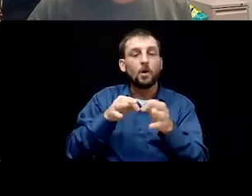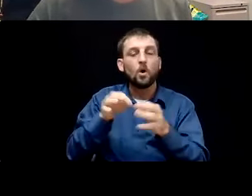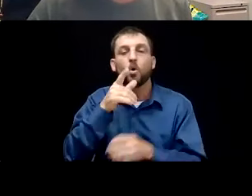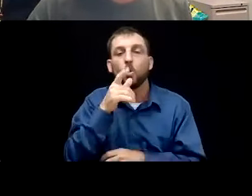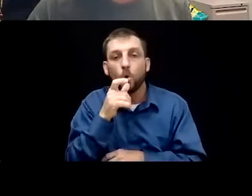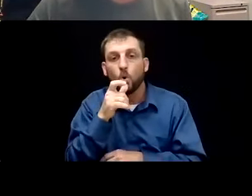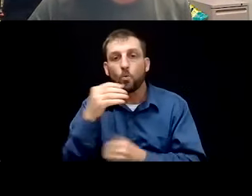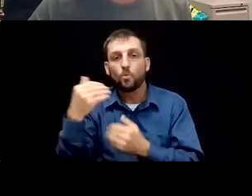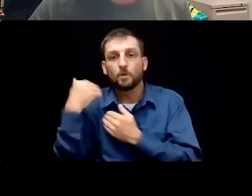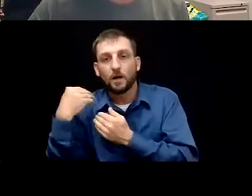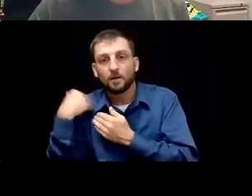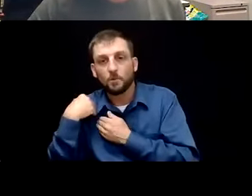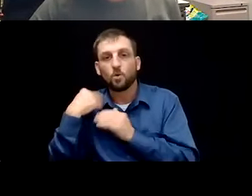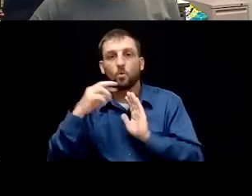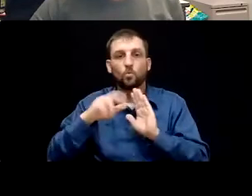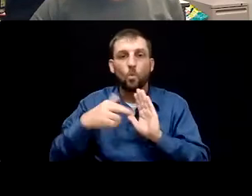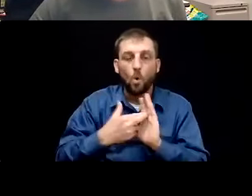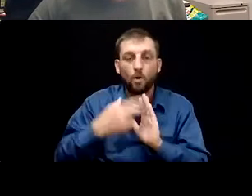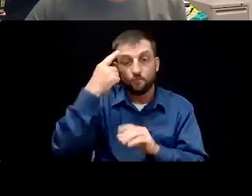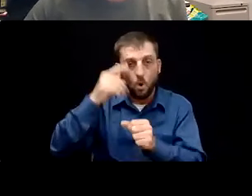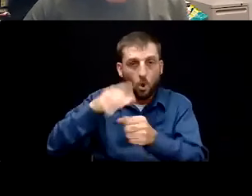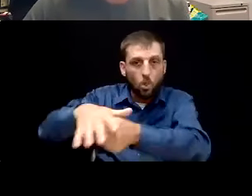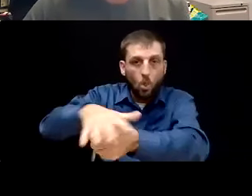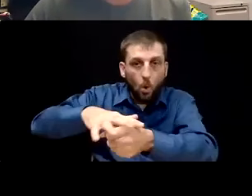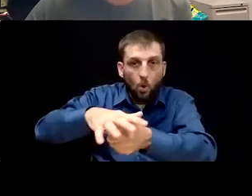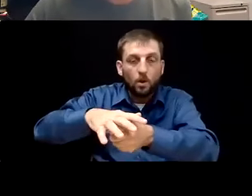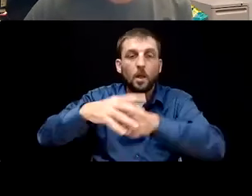parish leadership and our state leadership.